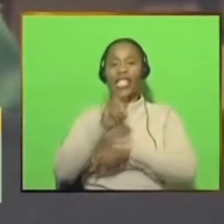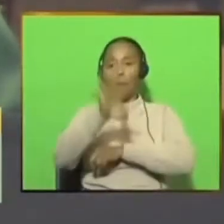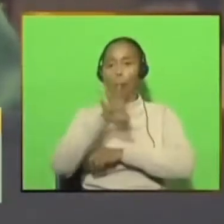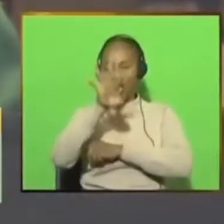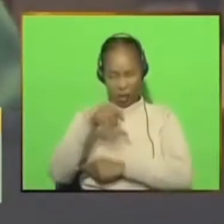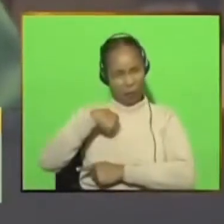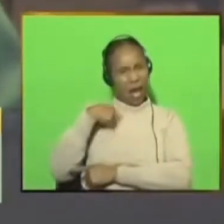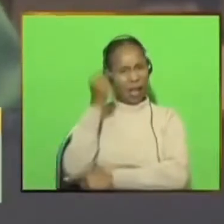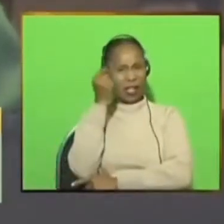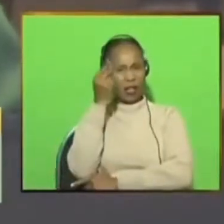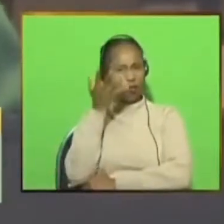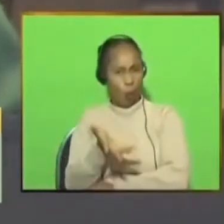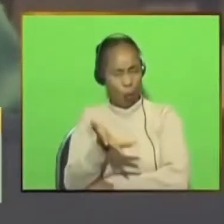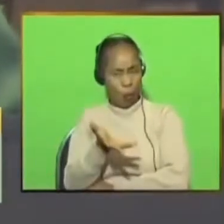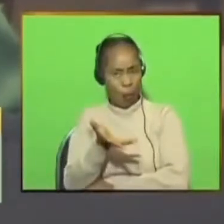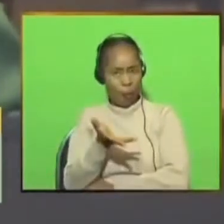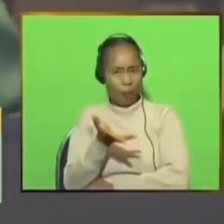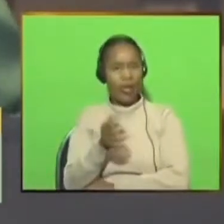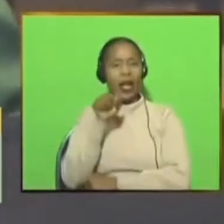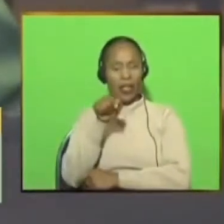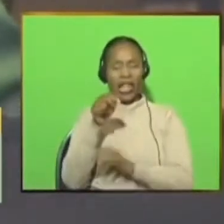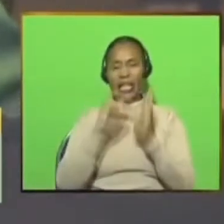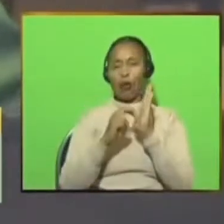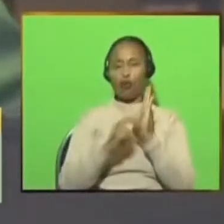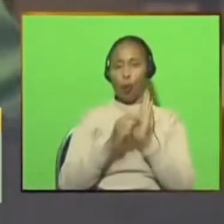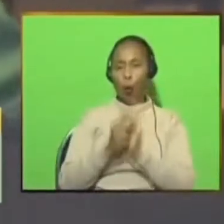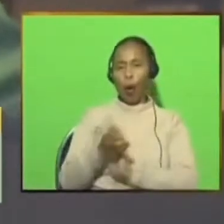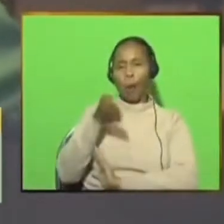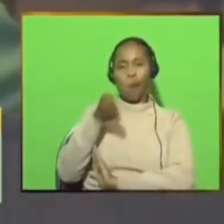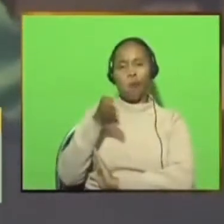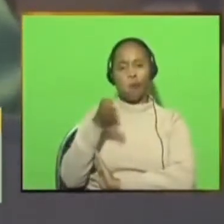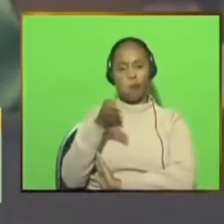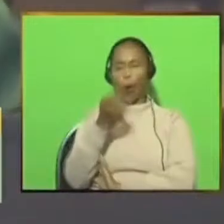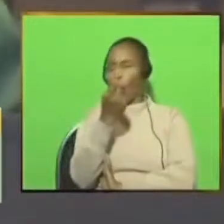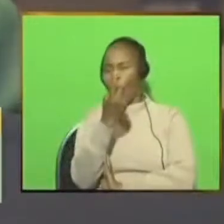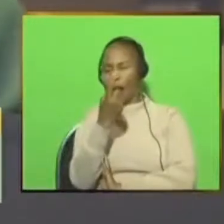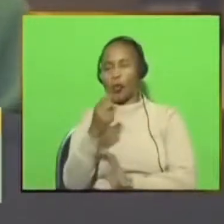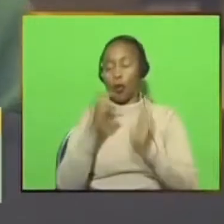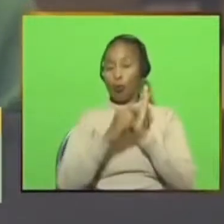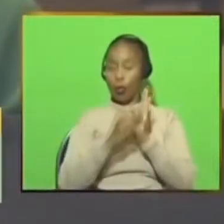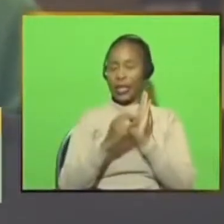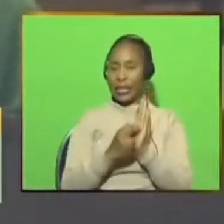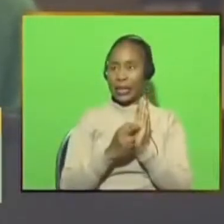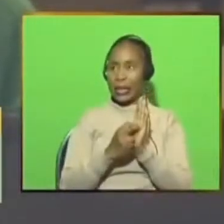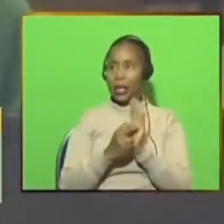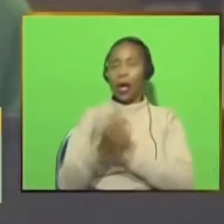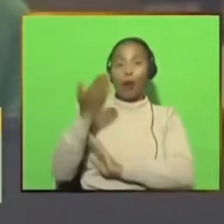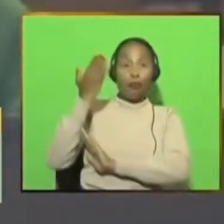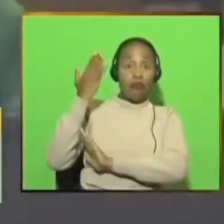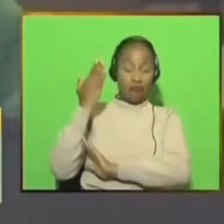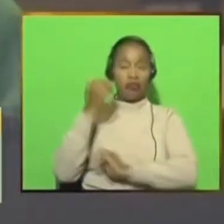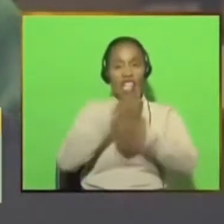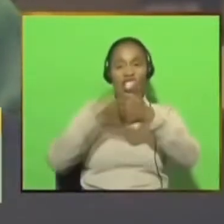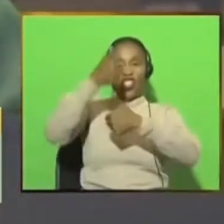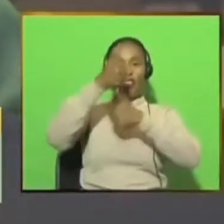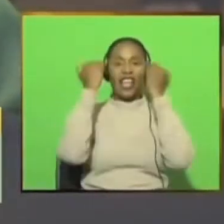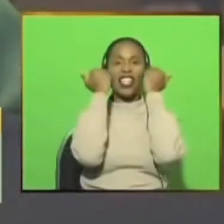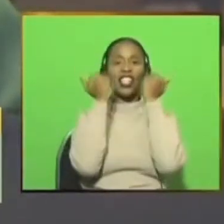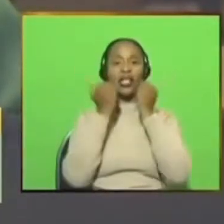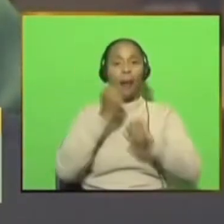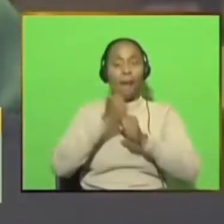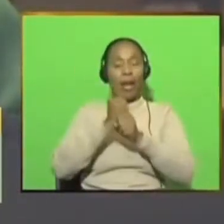understanding. This is a rule that had been, one of the rules that had been made by the previous Chief Justice,